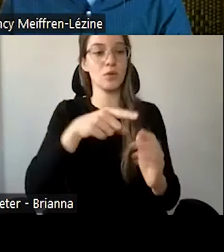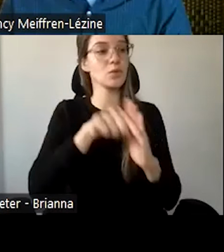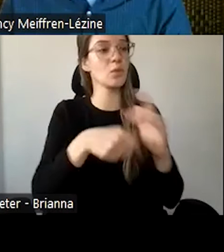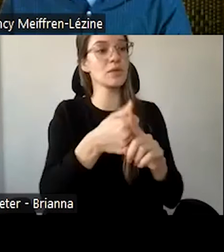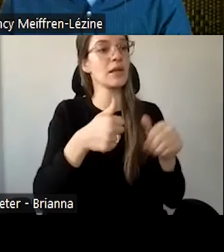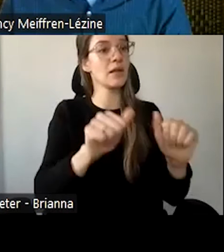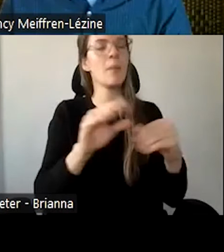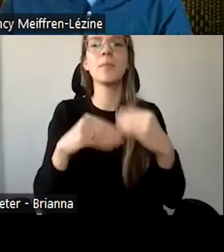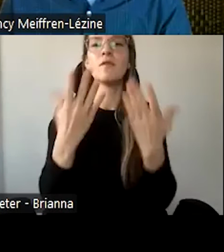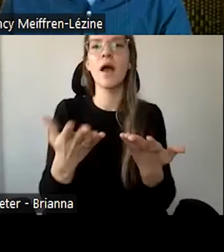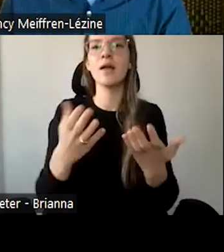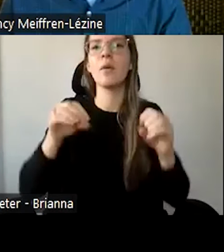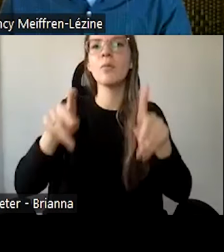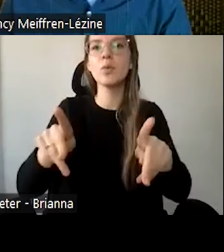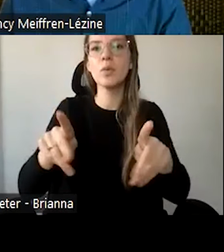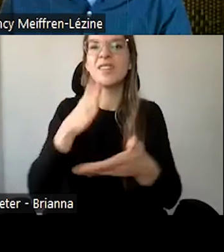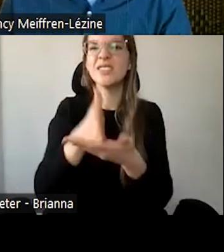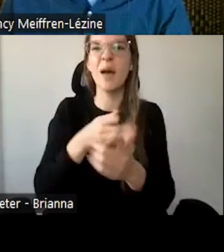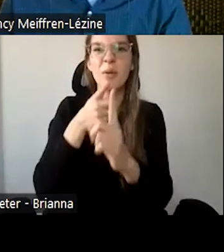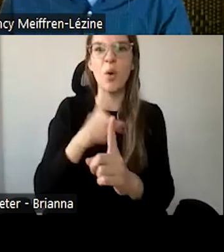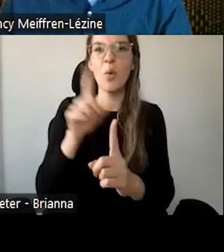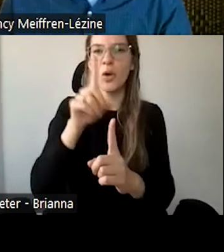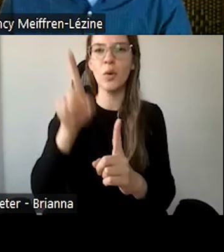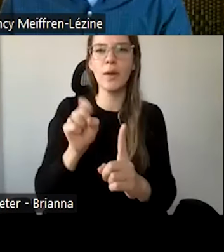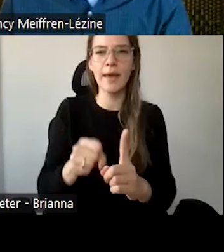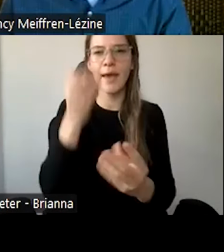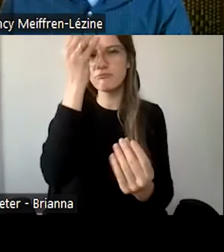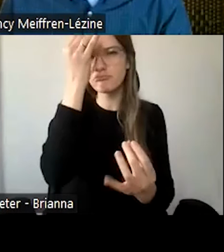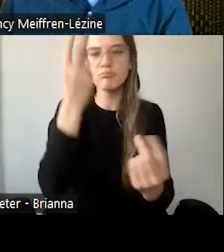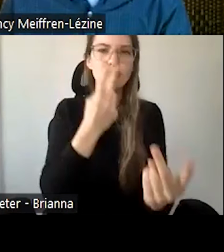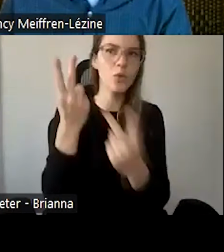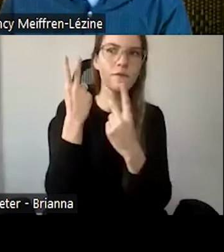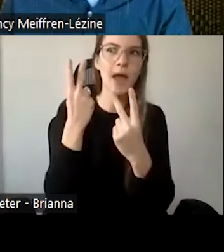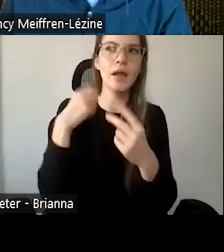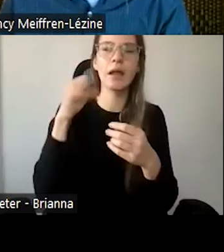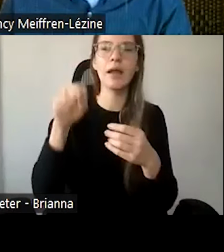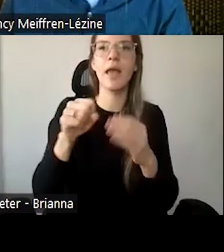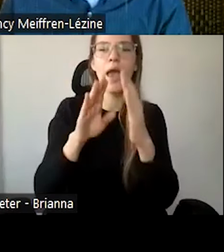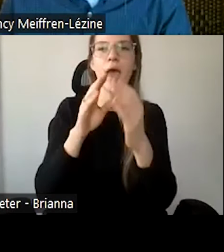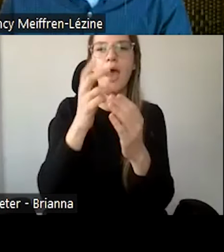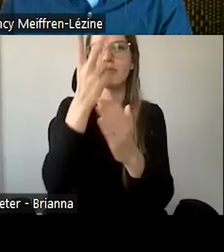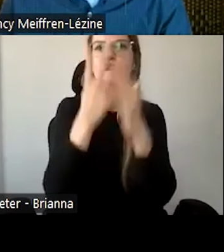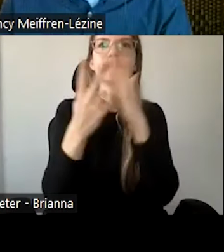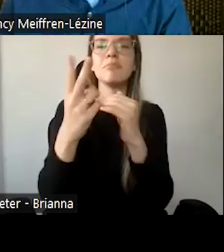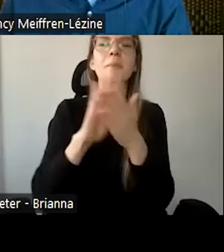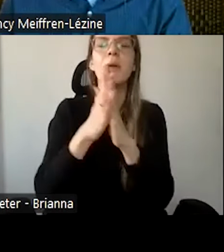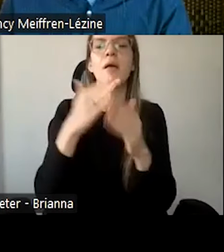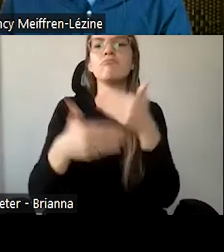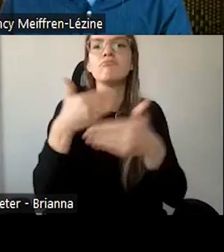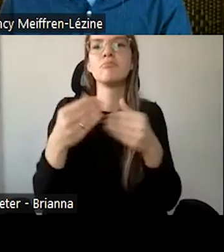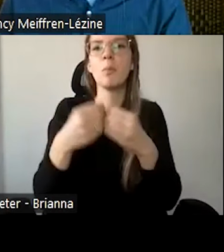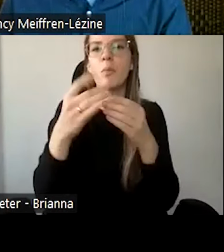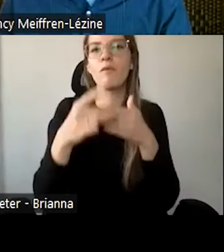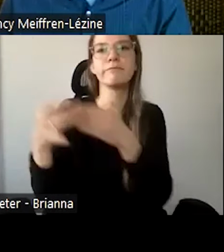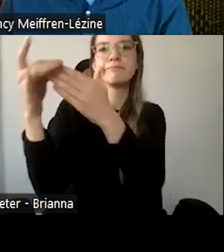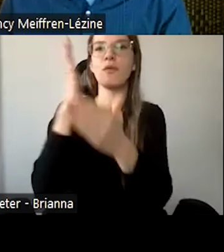a stopping point from which you can reflect and move forward afterwards. Now, when you're